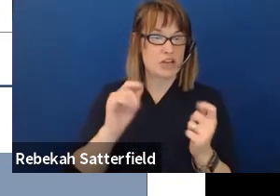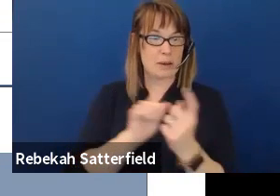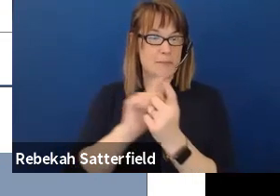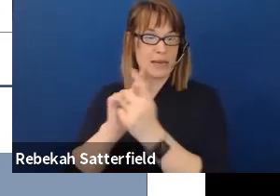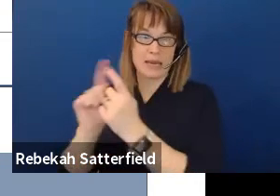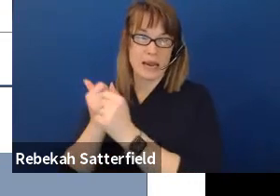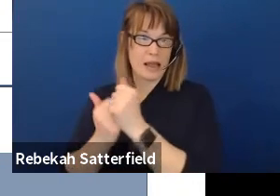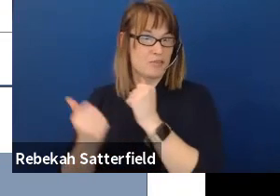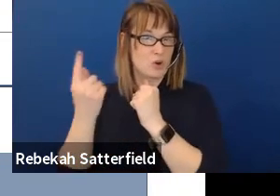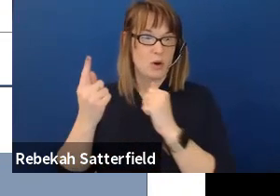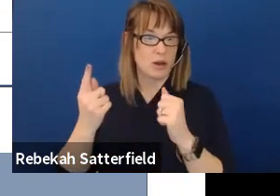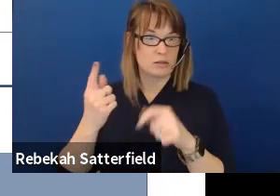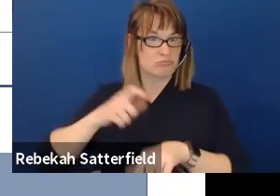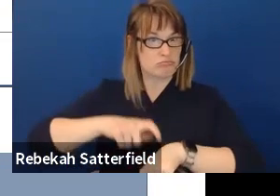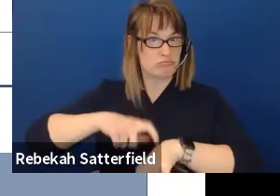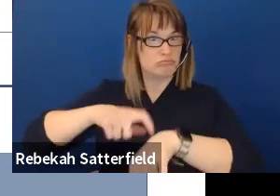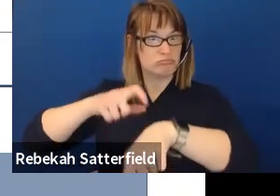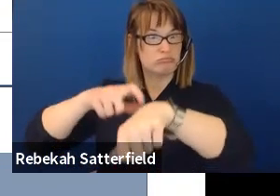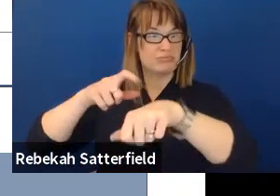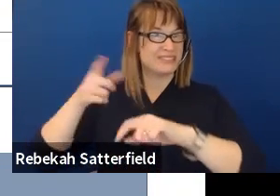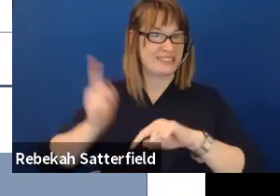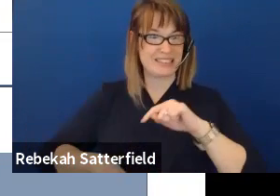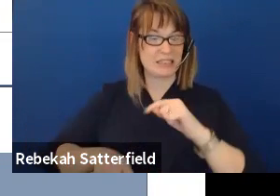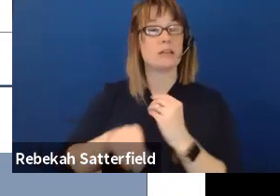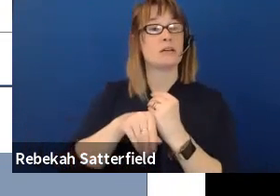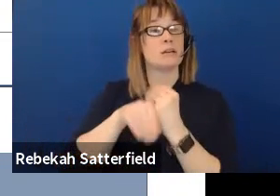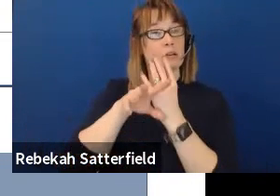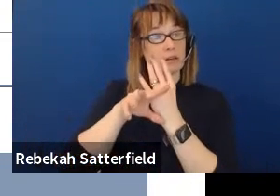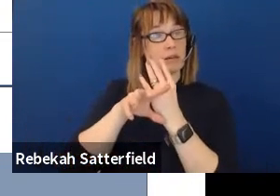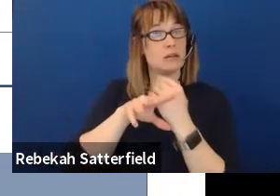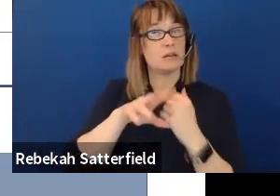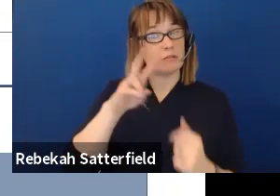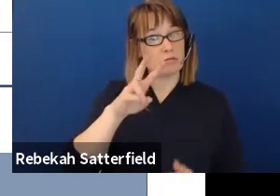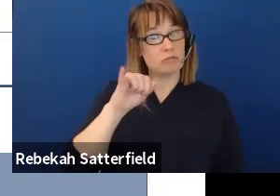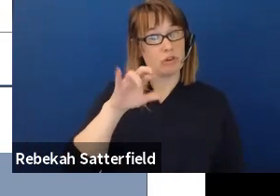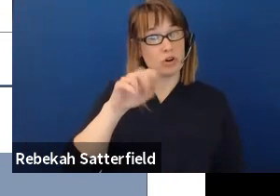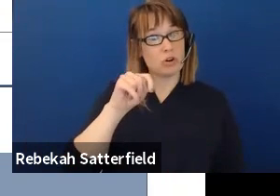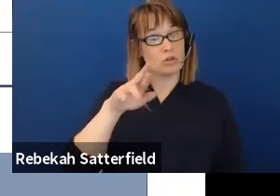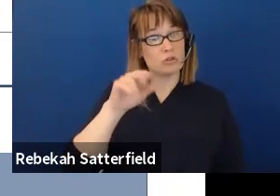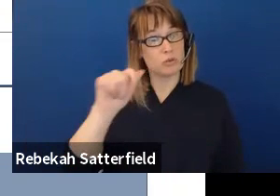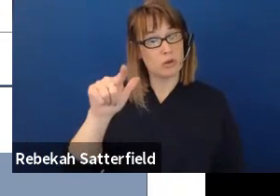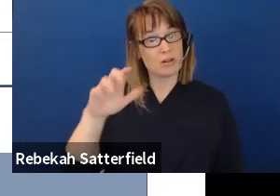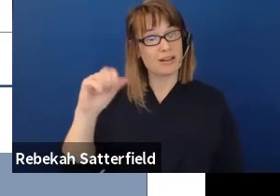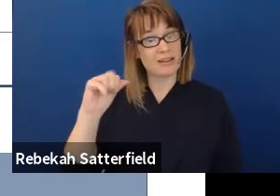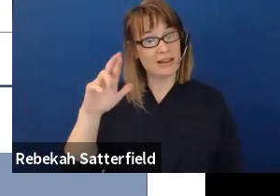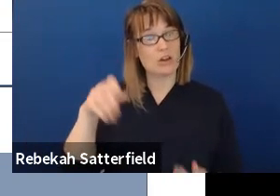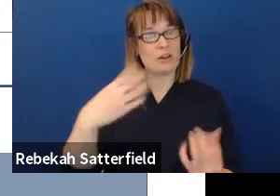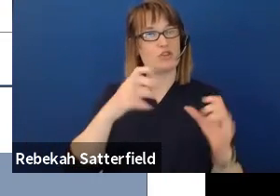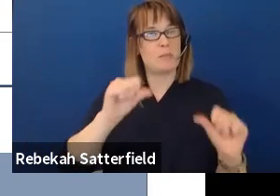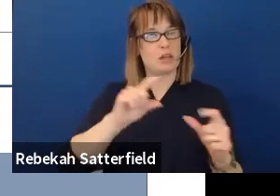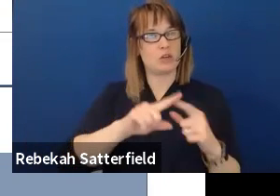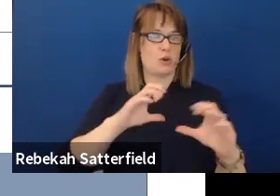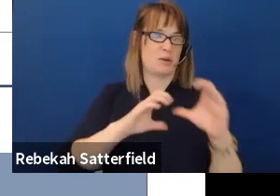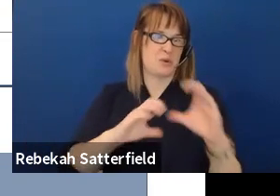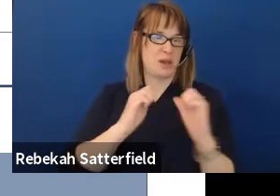patients on a consistent basis, and a virtual care platform that gives you the ability to communicate